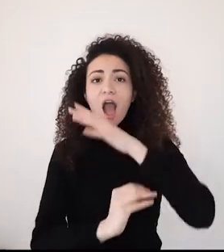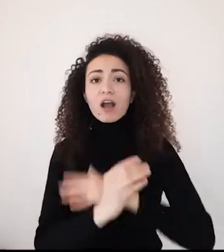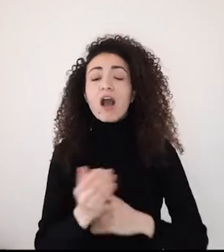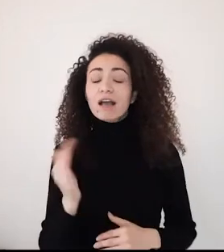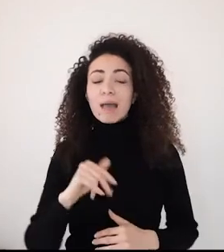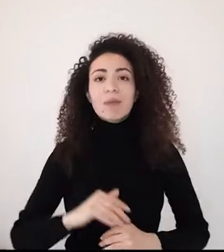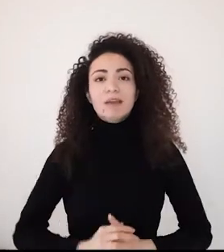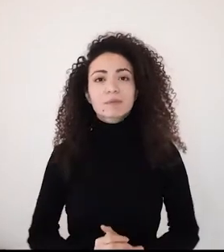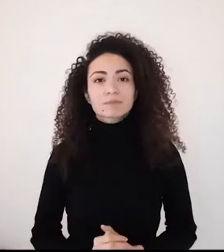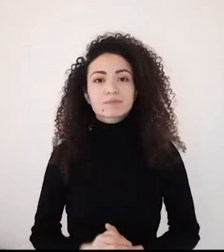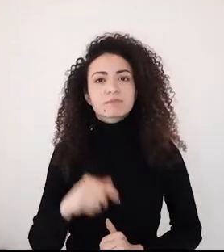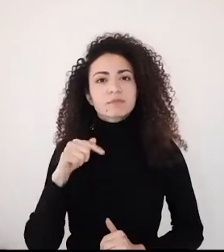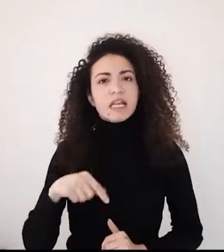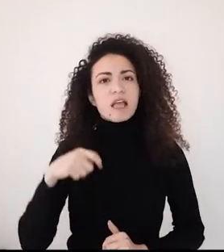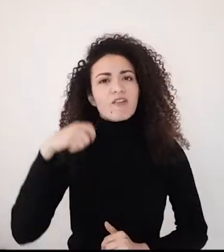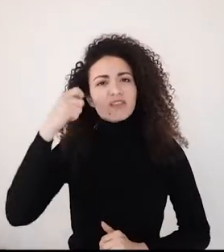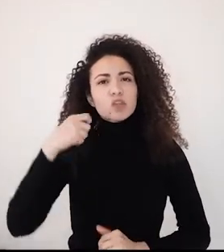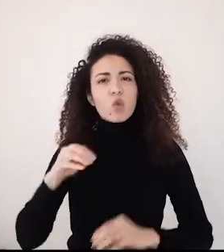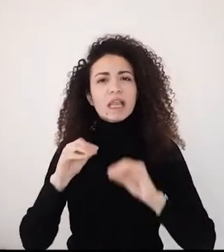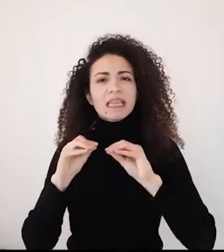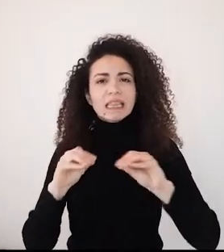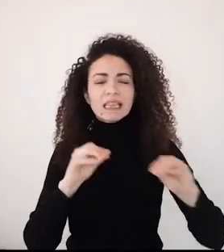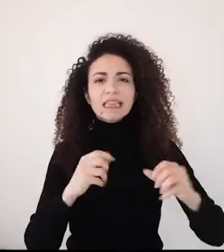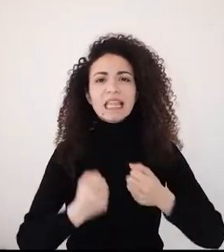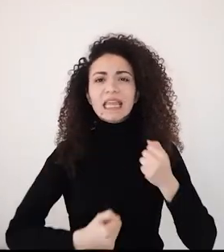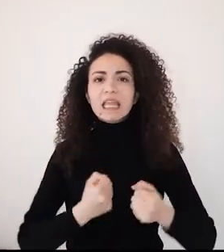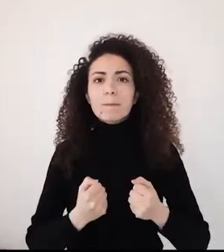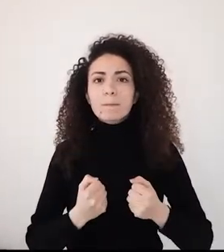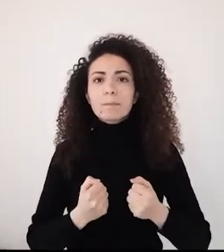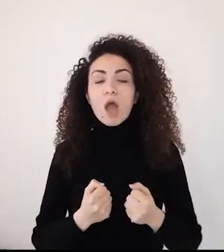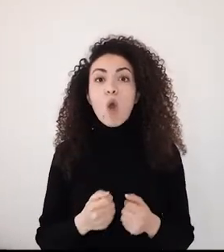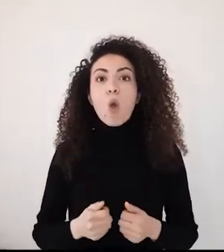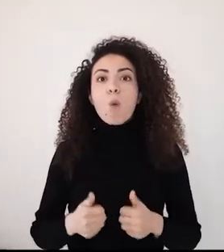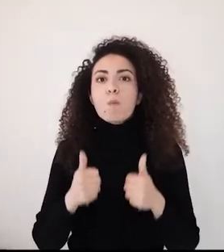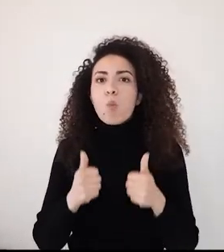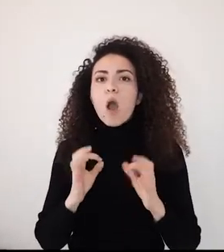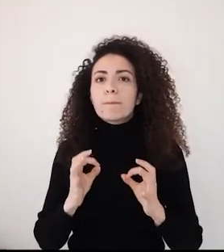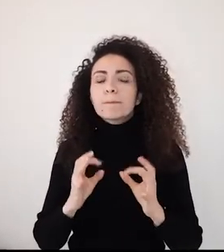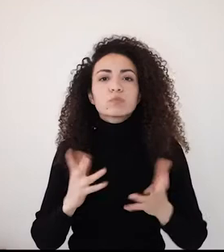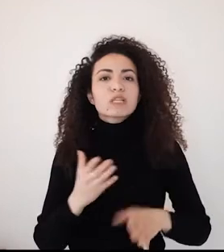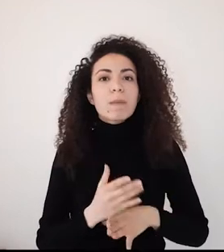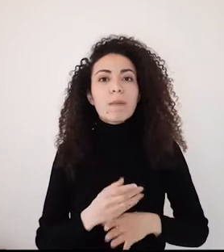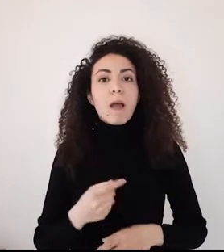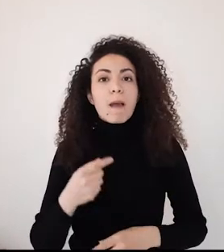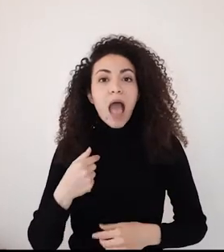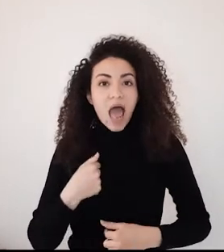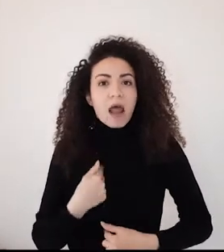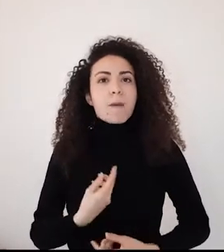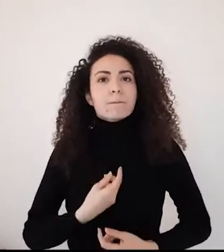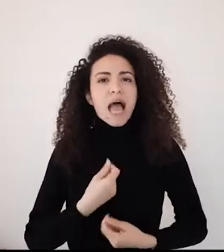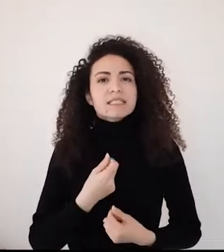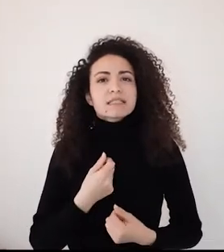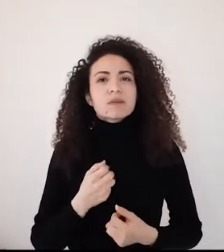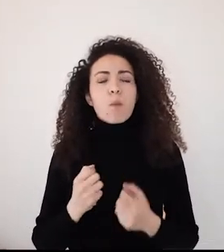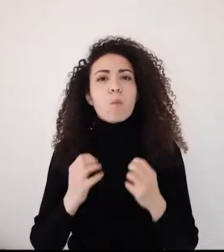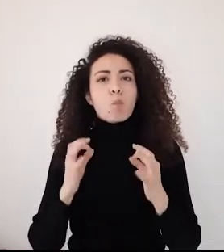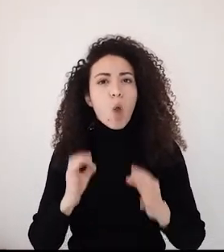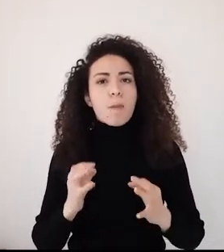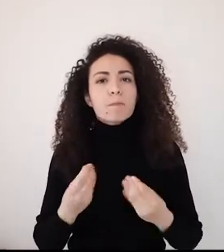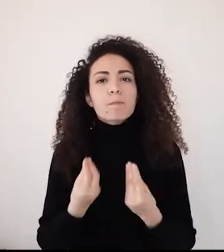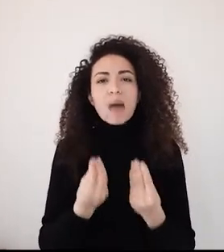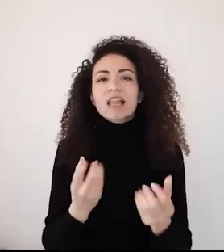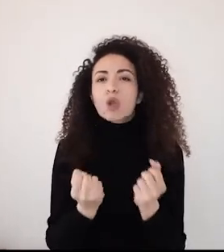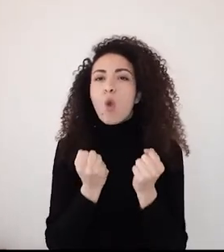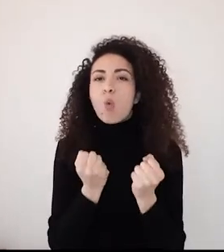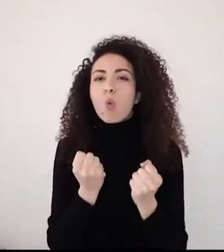disability. This course is so important and speaks to my heart on a personal and professional level, because I understand what